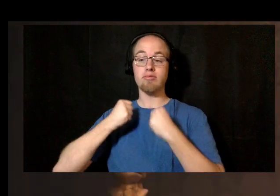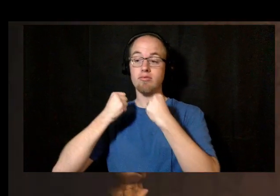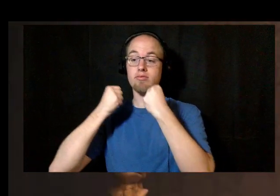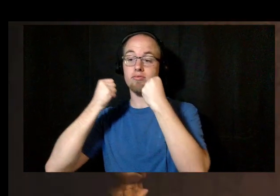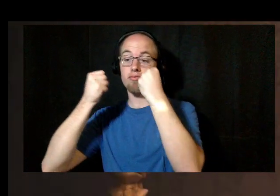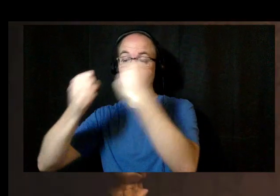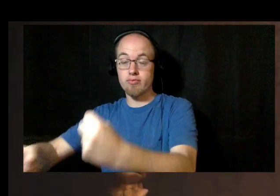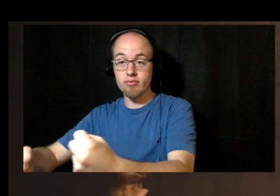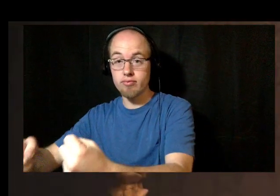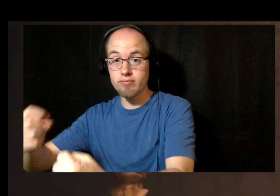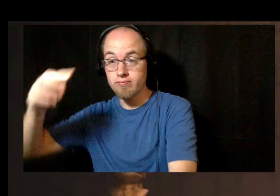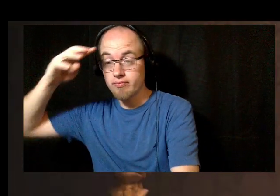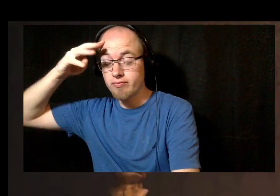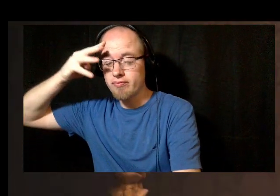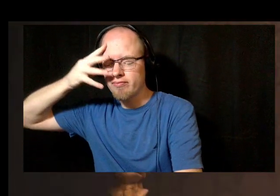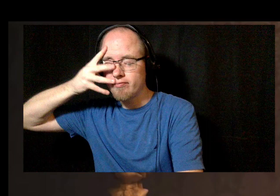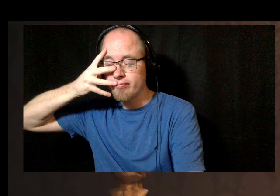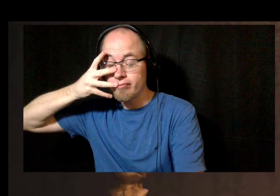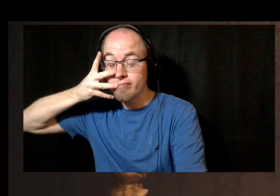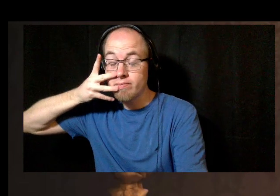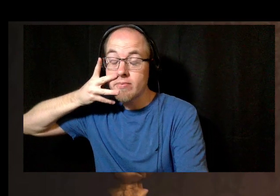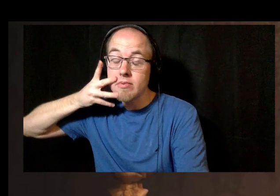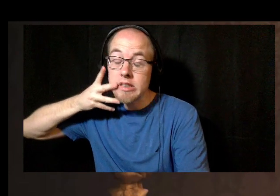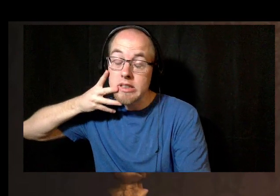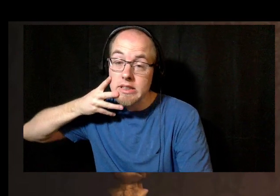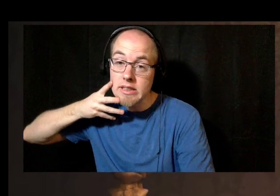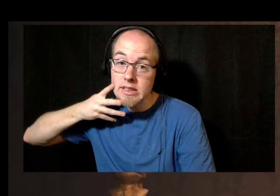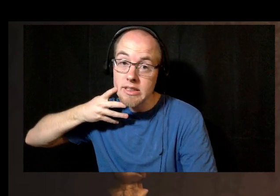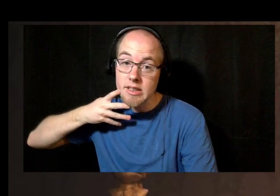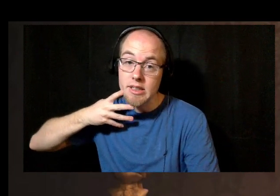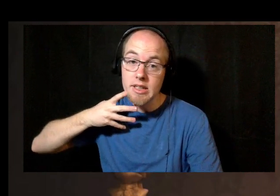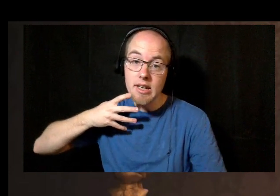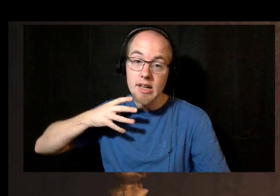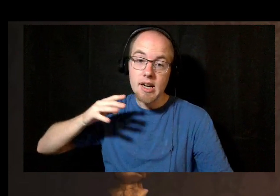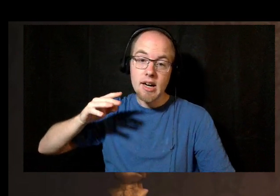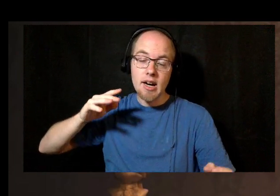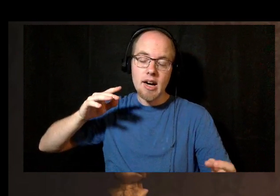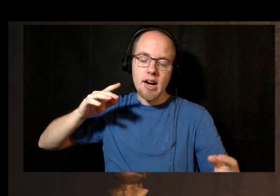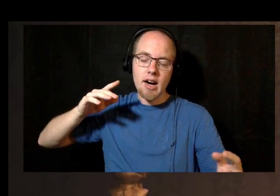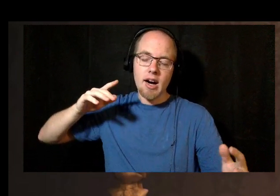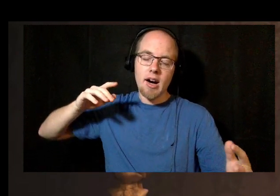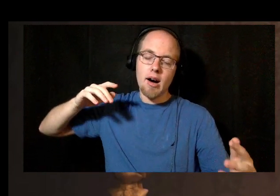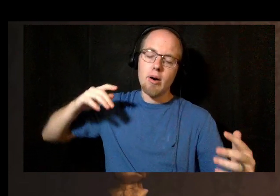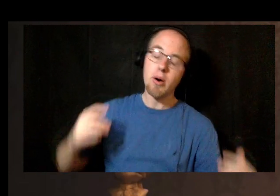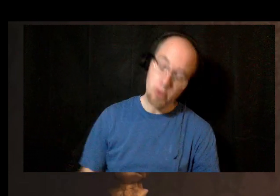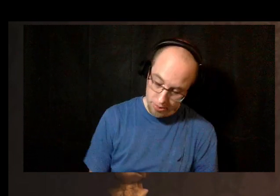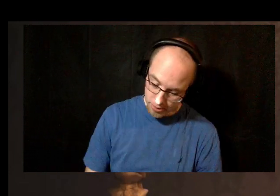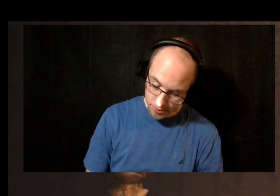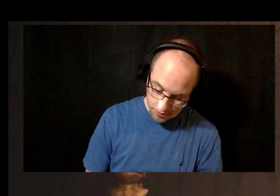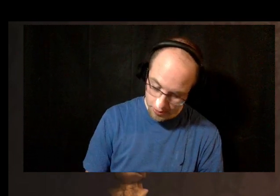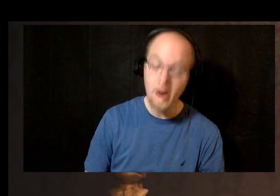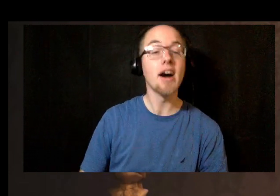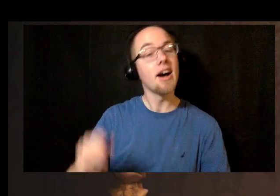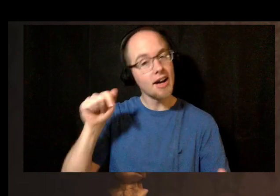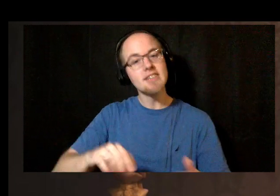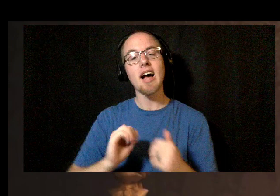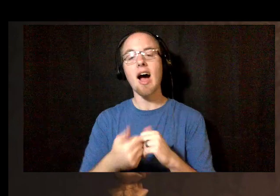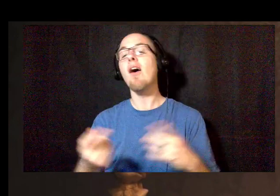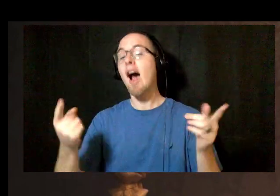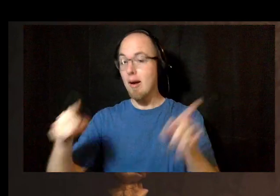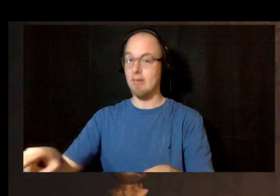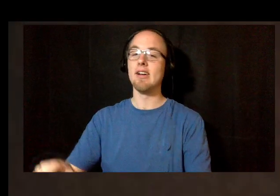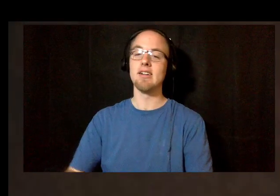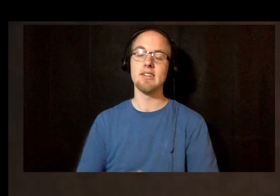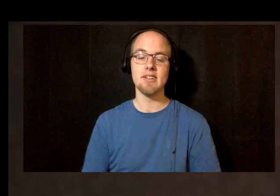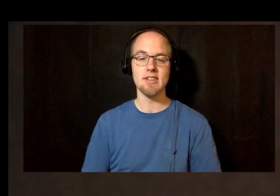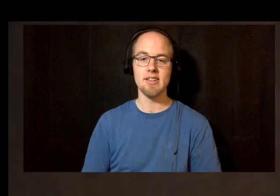bleeding from the face. Here's how this shit went down.